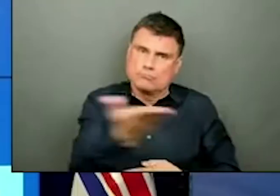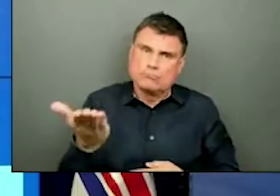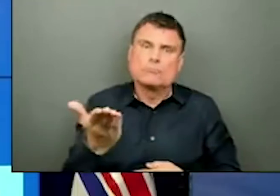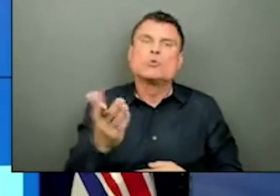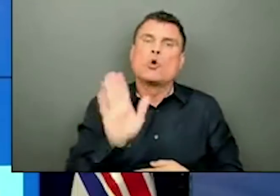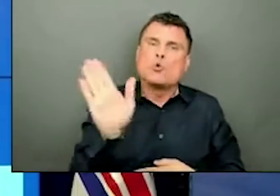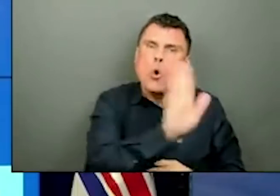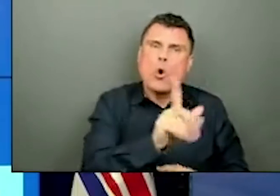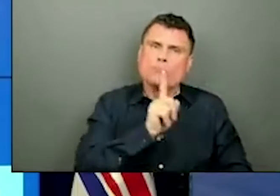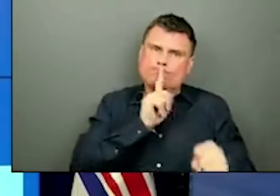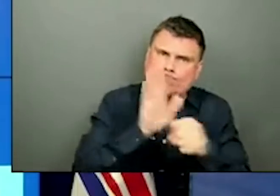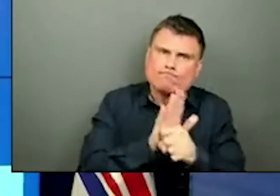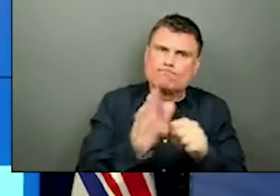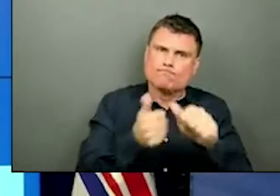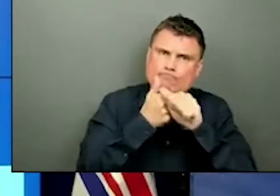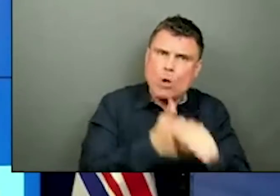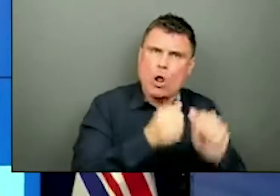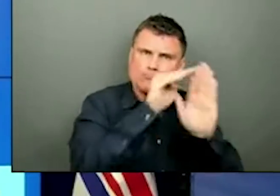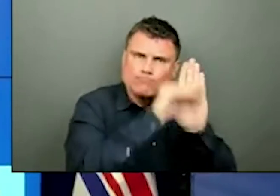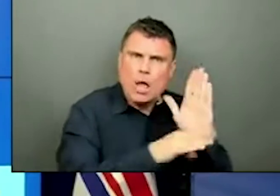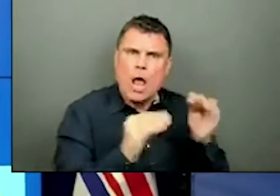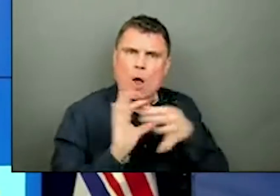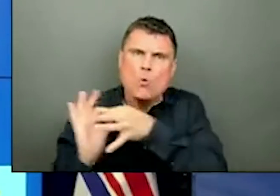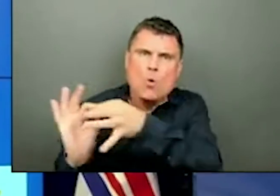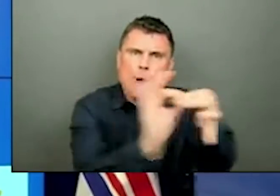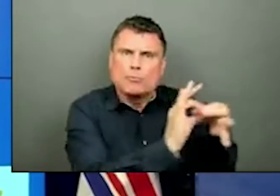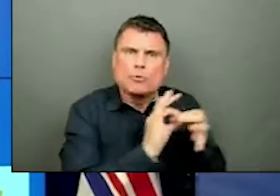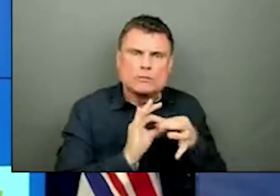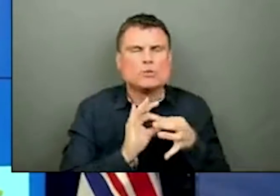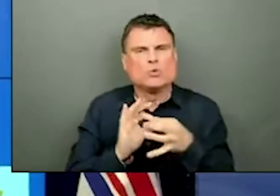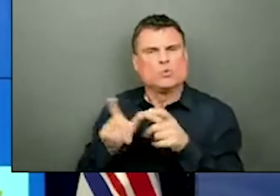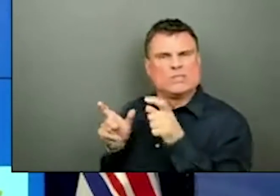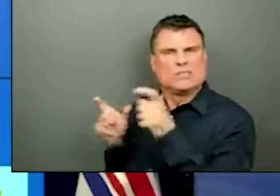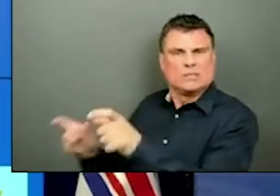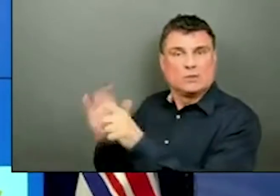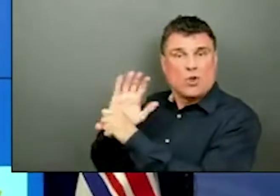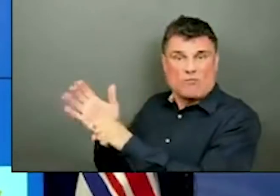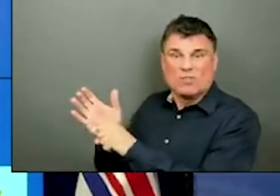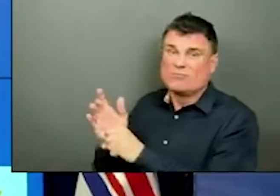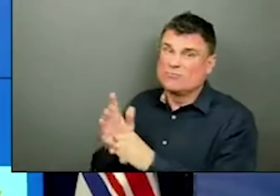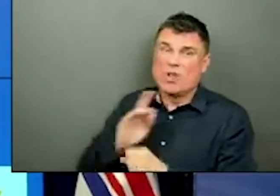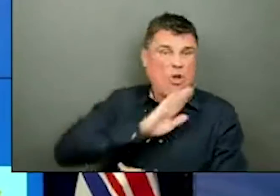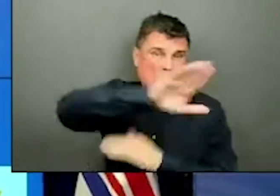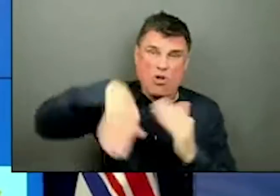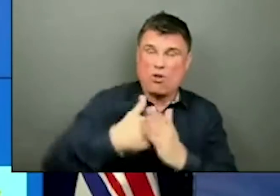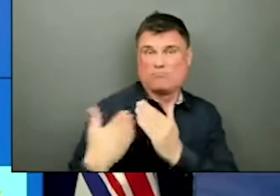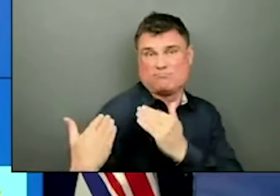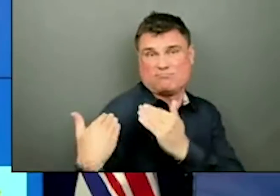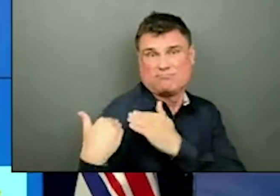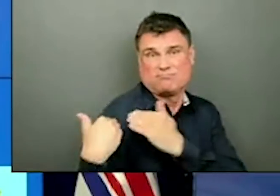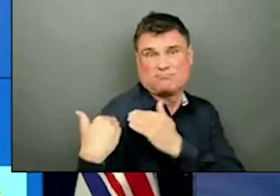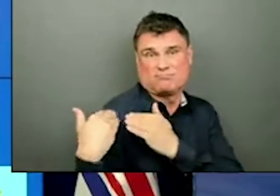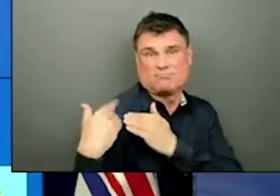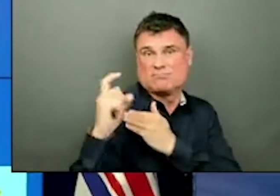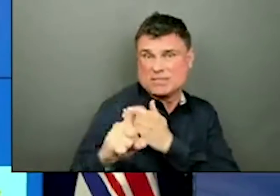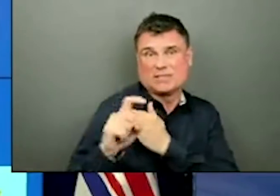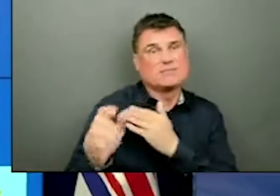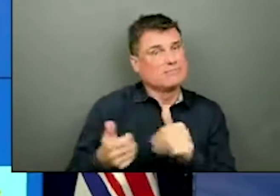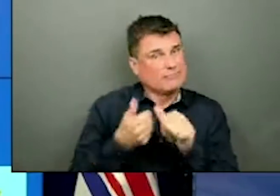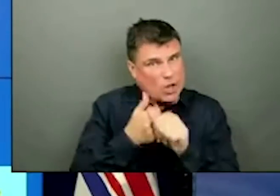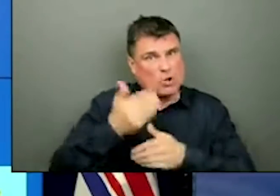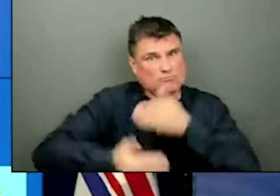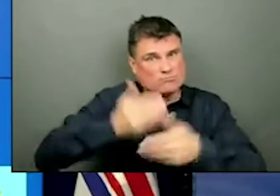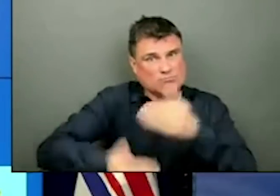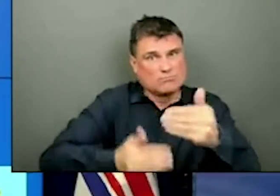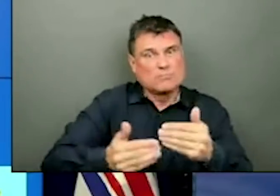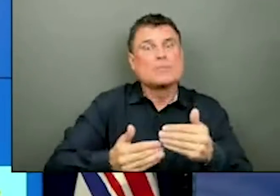to address the challenges of the pandemic. We all have a role to play to support BC businesses, and part of that is to buy